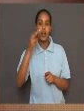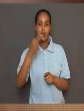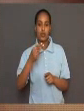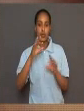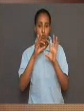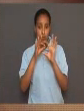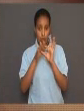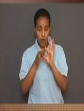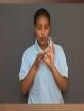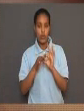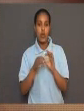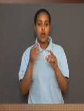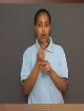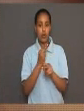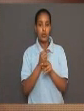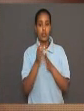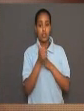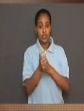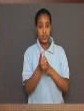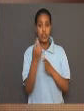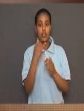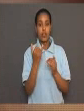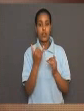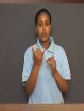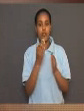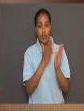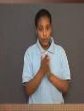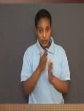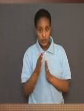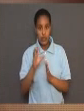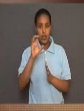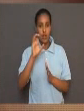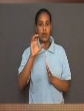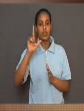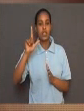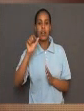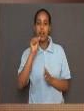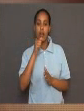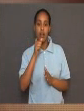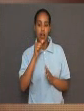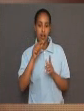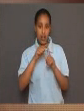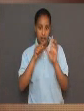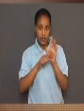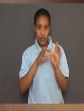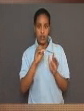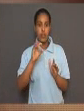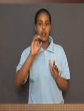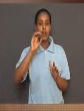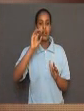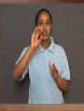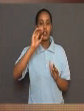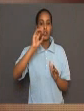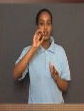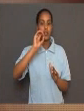occurs, it leads to the formation of carboxylate ion and hydronium